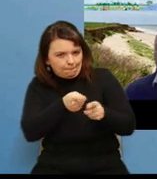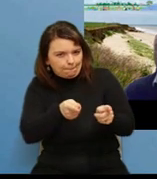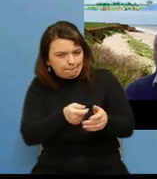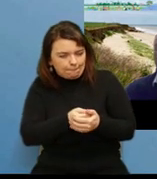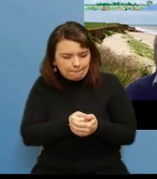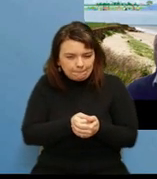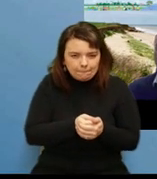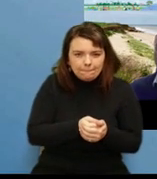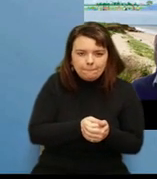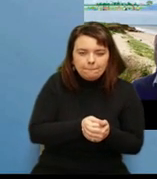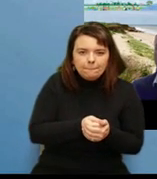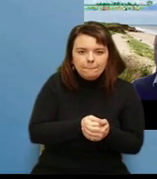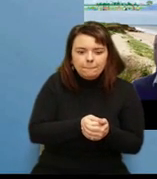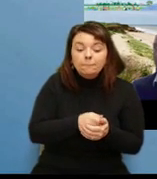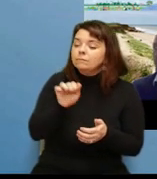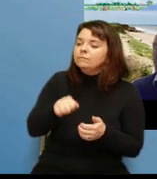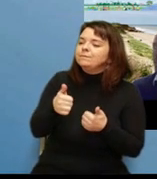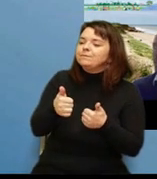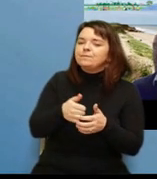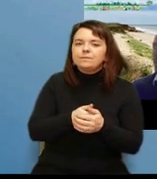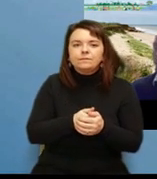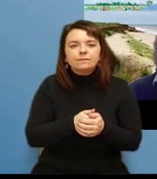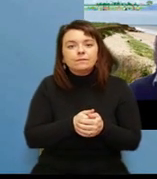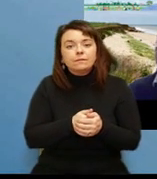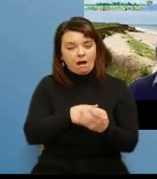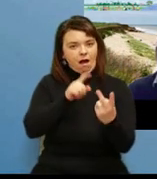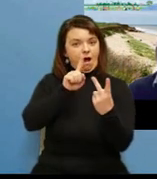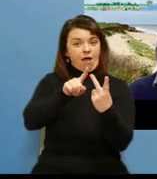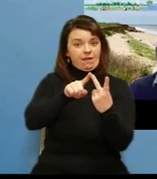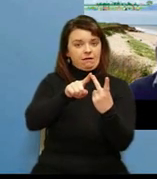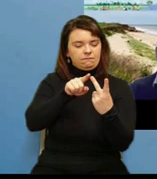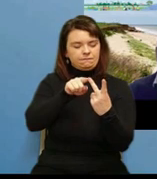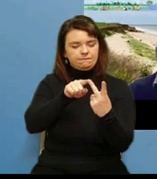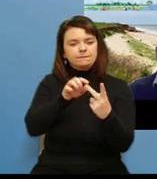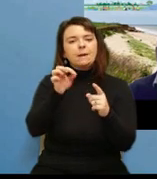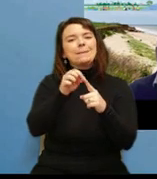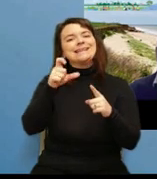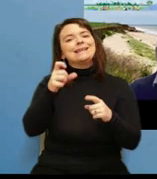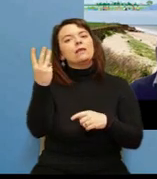out for you. The other item which I would just mention is